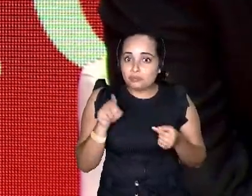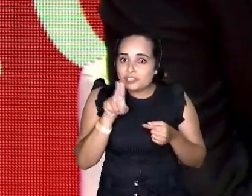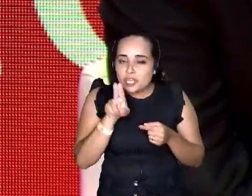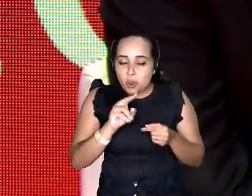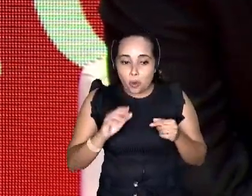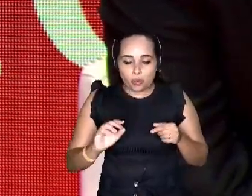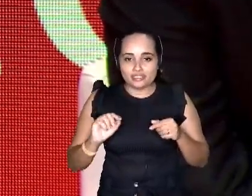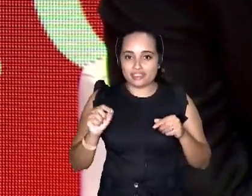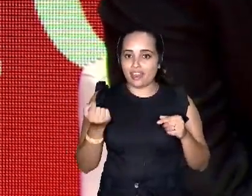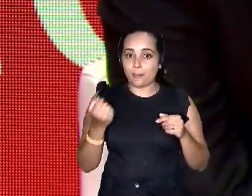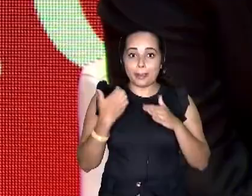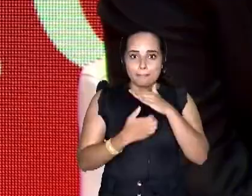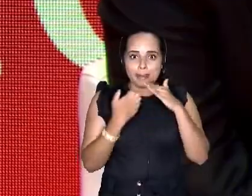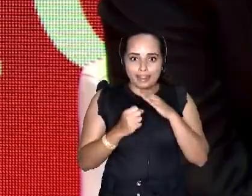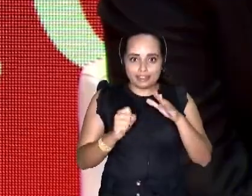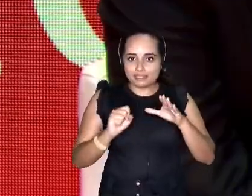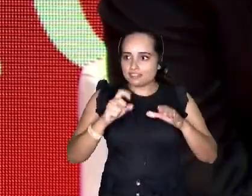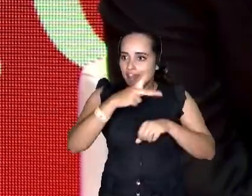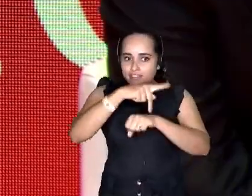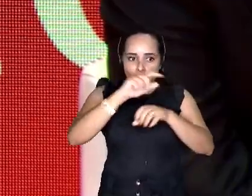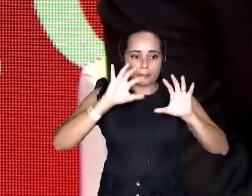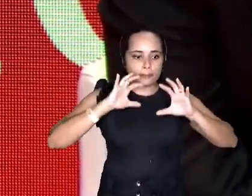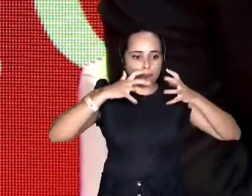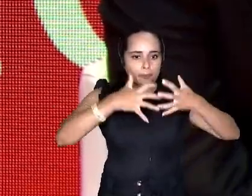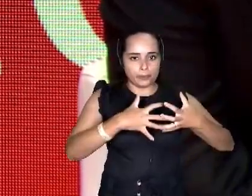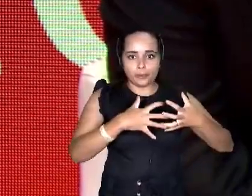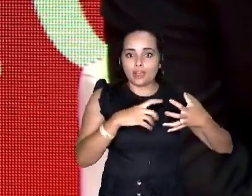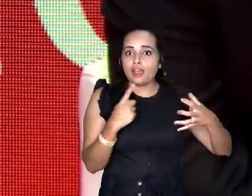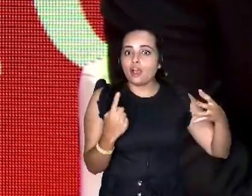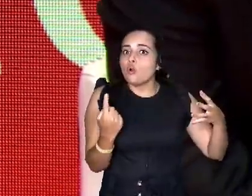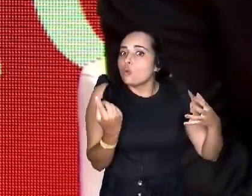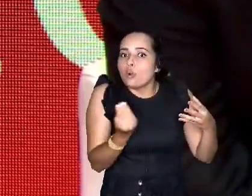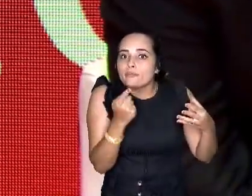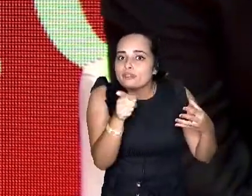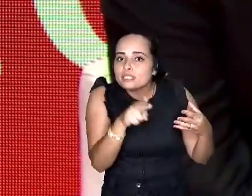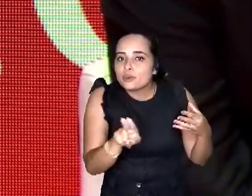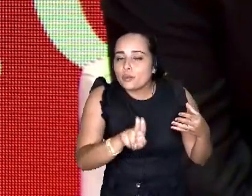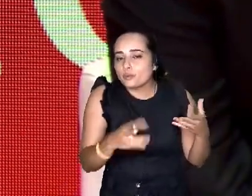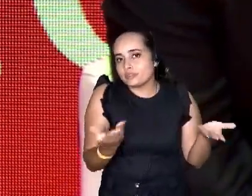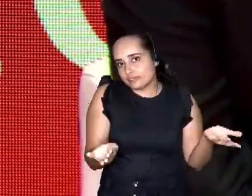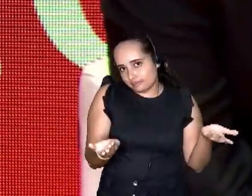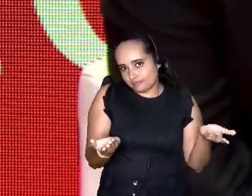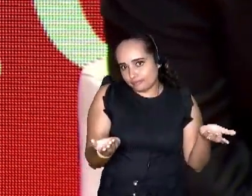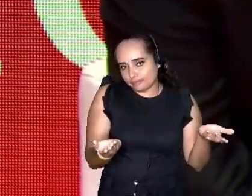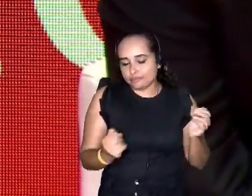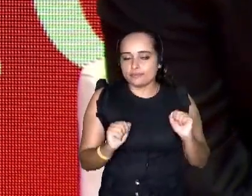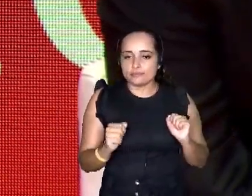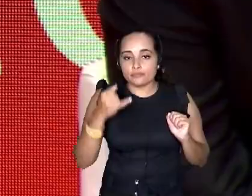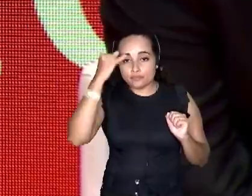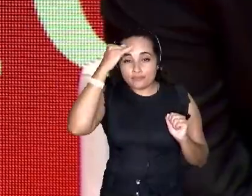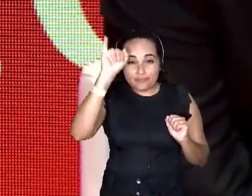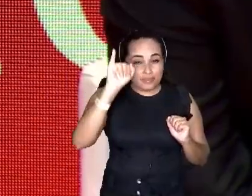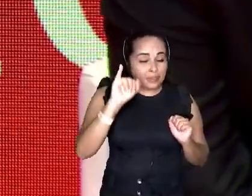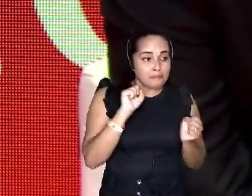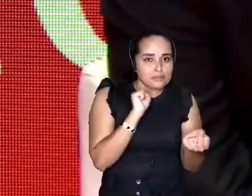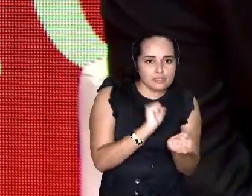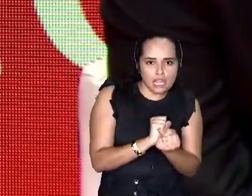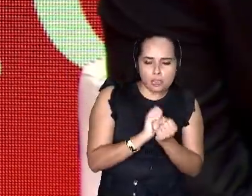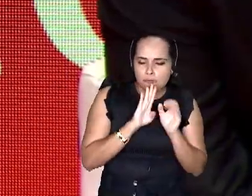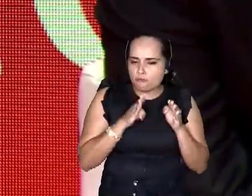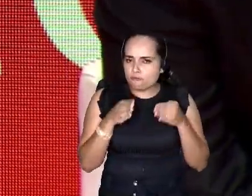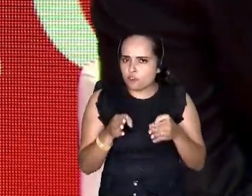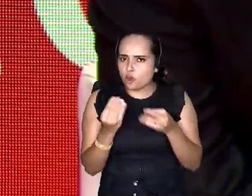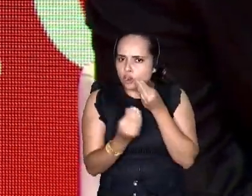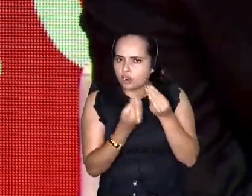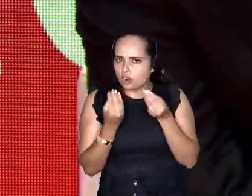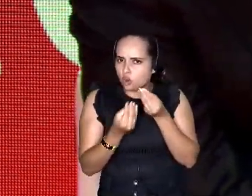key thing, as Matias said, is let's avoid the paralysis. Let's focus on how do we move forward. And again, and we have a lot of history of this.